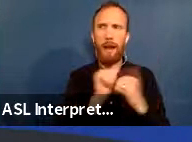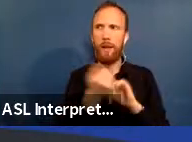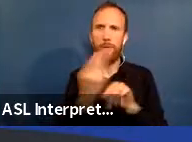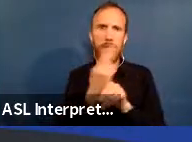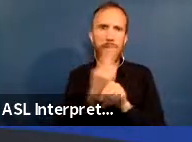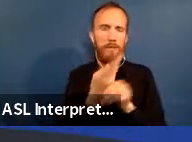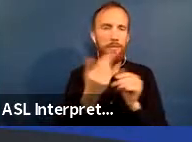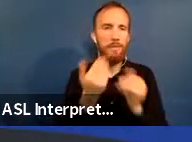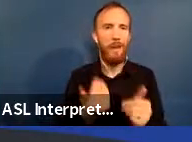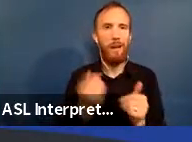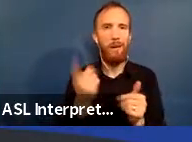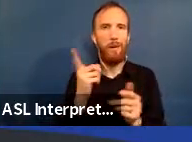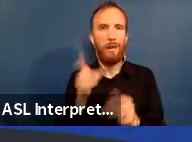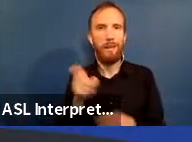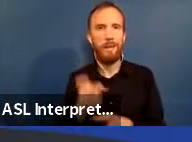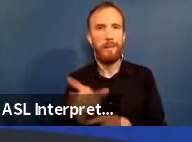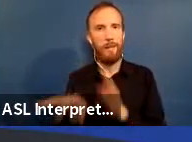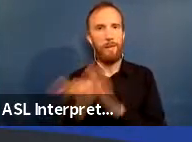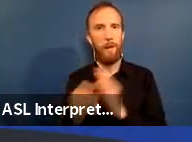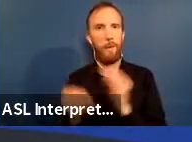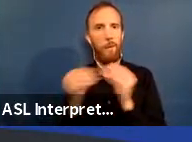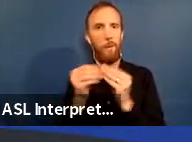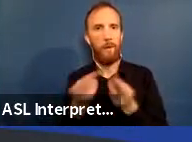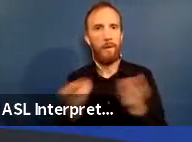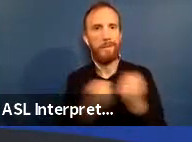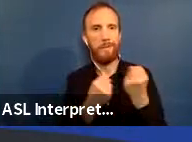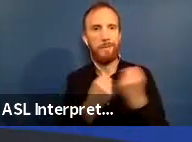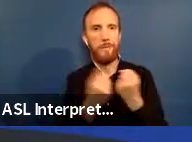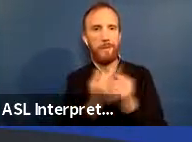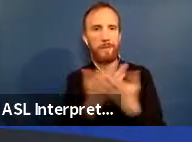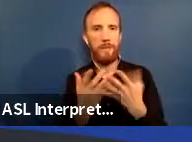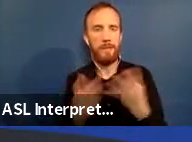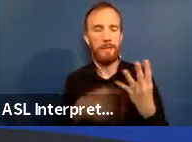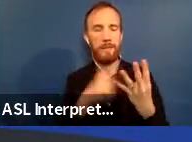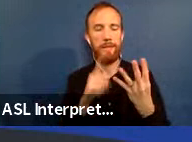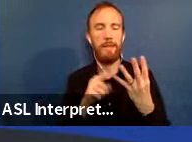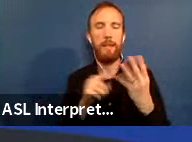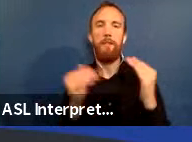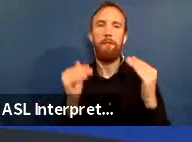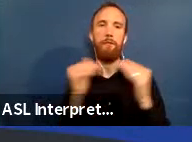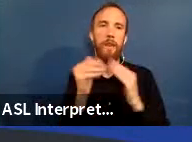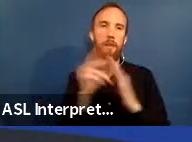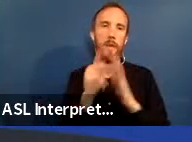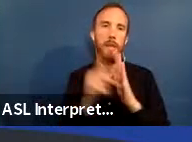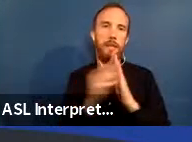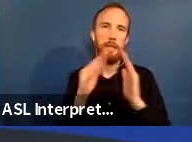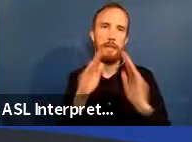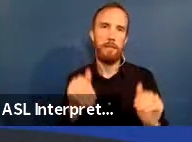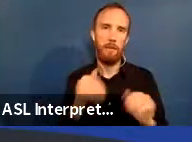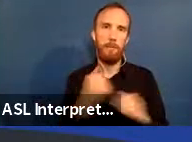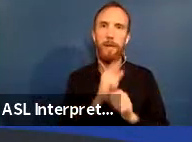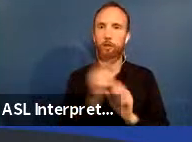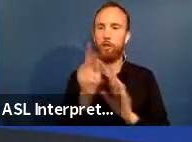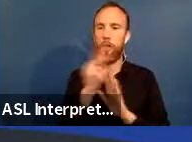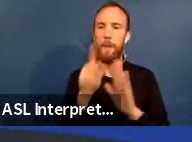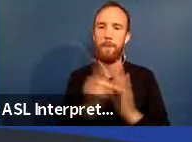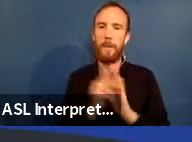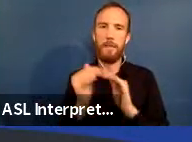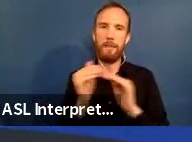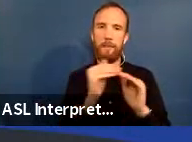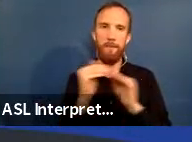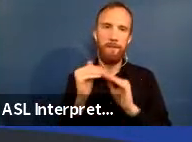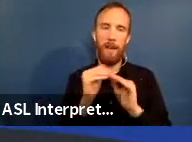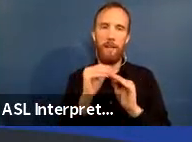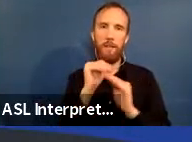more resources to support? And then fair policies and systems. How do we ensure that policies don't benefit some and burden others? And with that